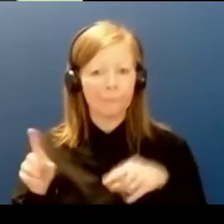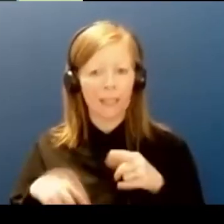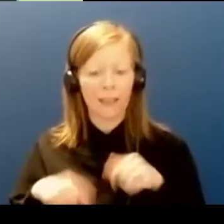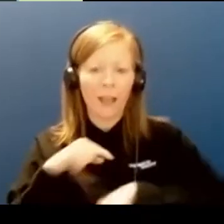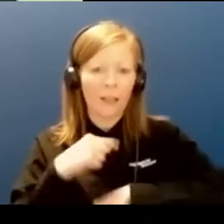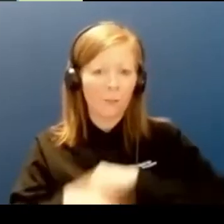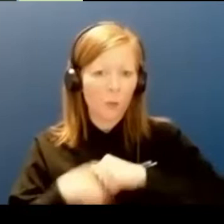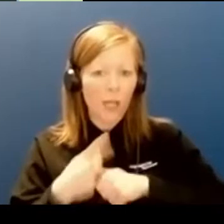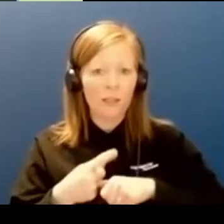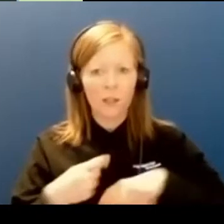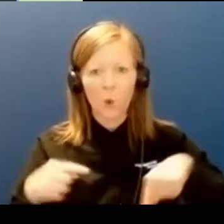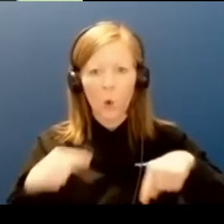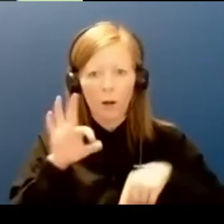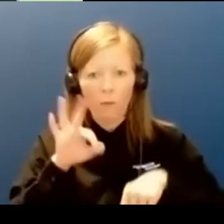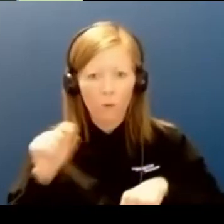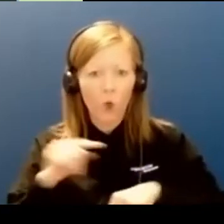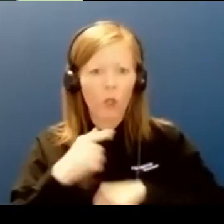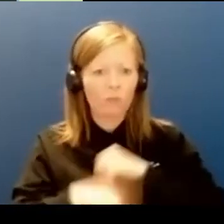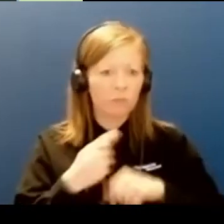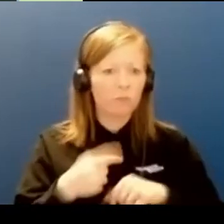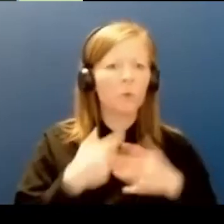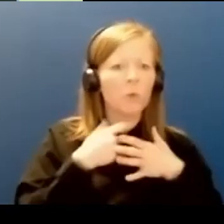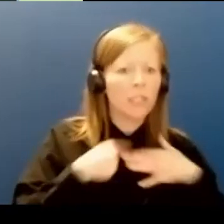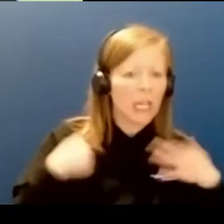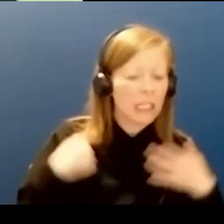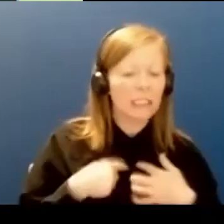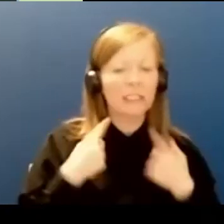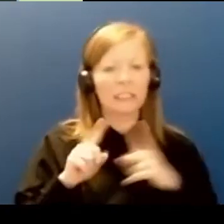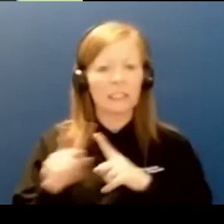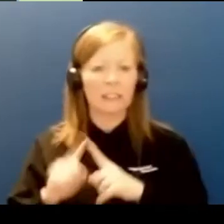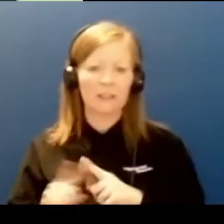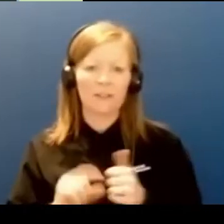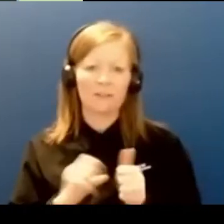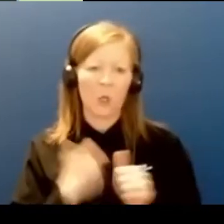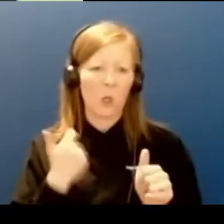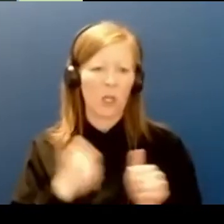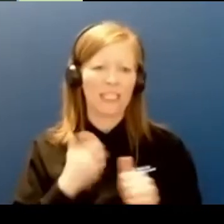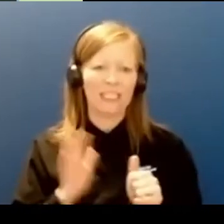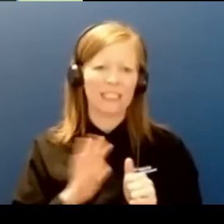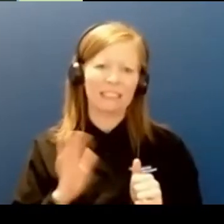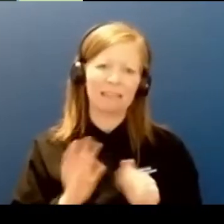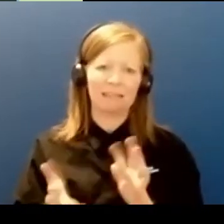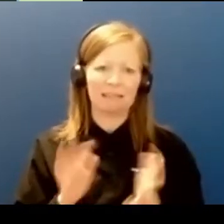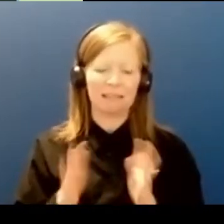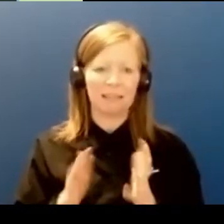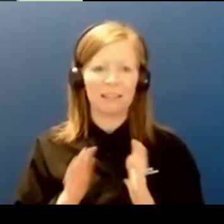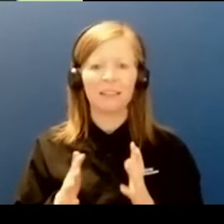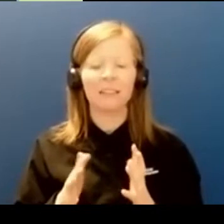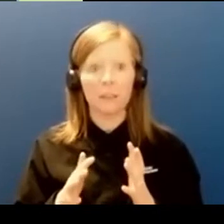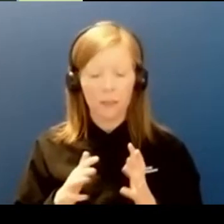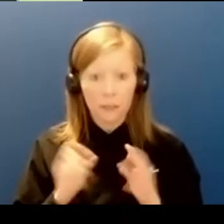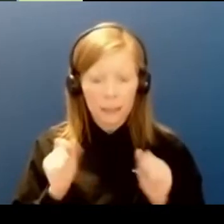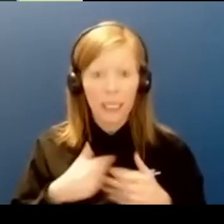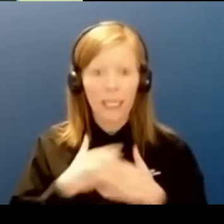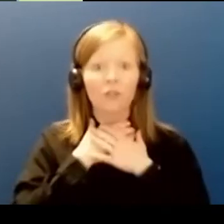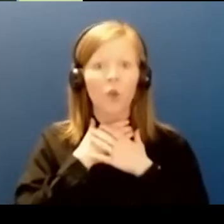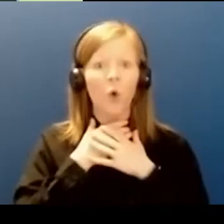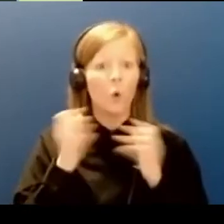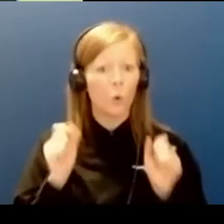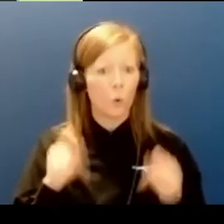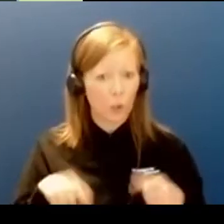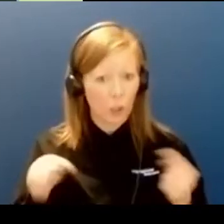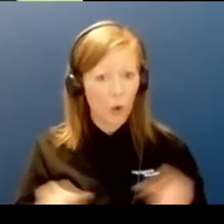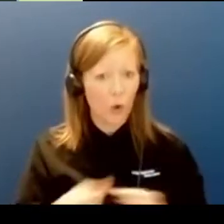bracelet here or this necklace over here. And besides being, a choking, strangling